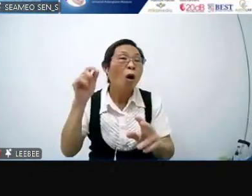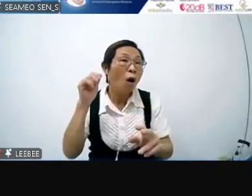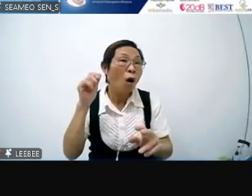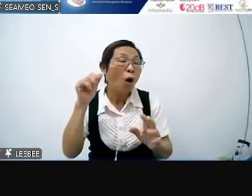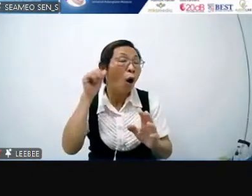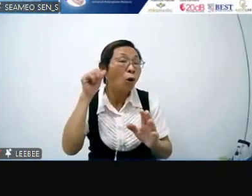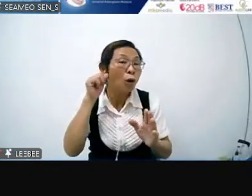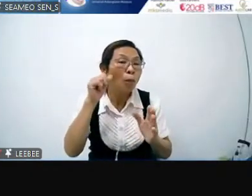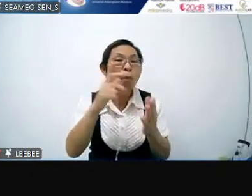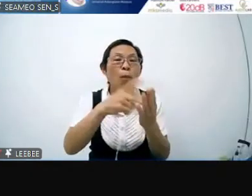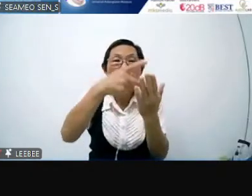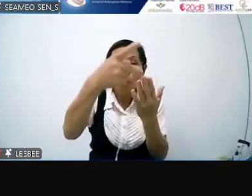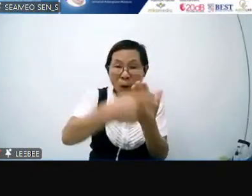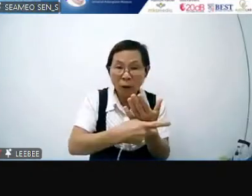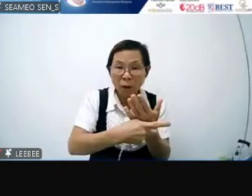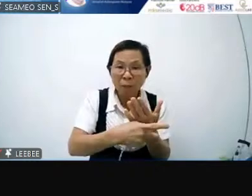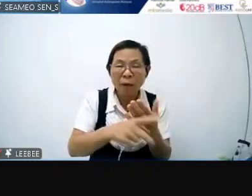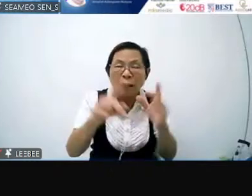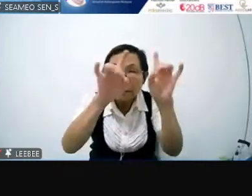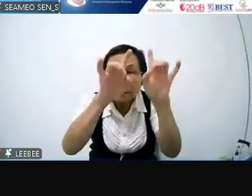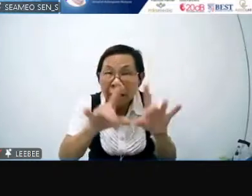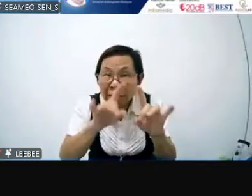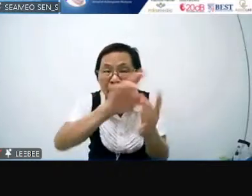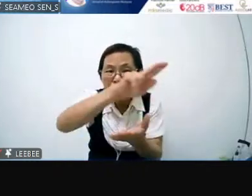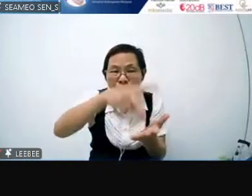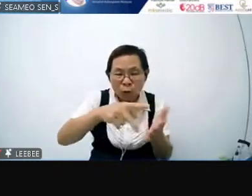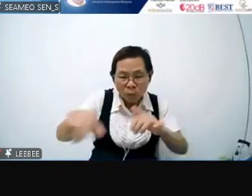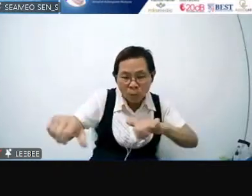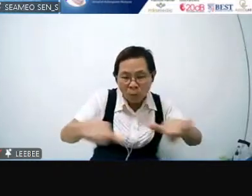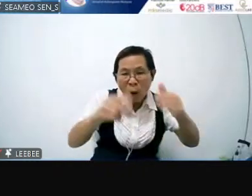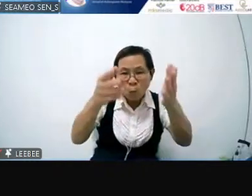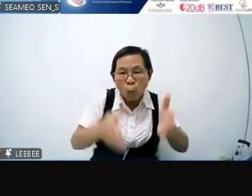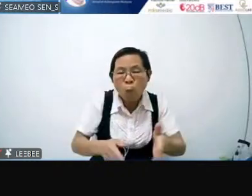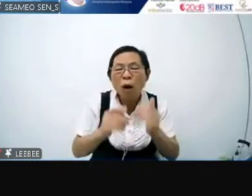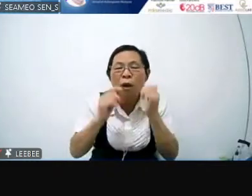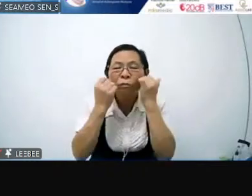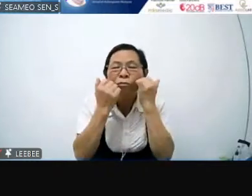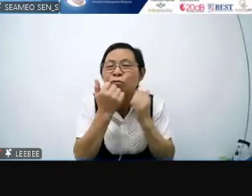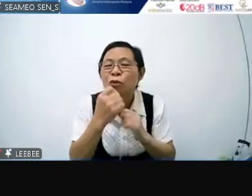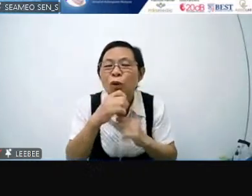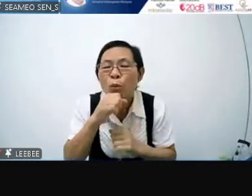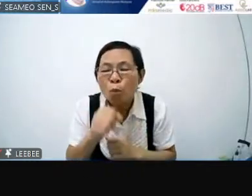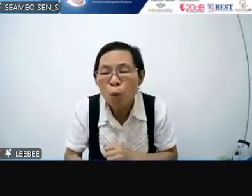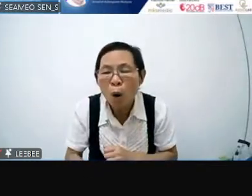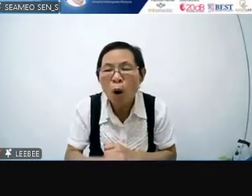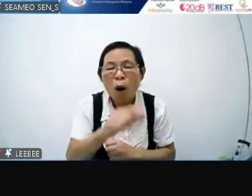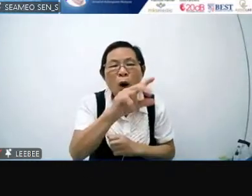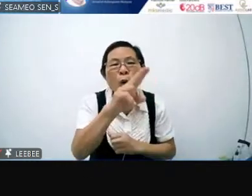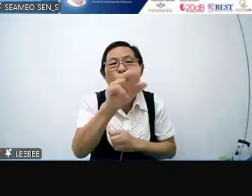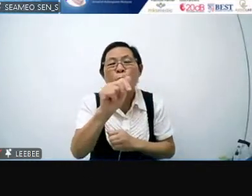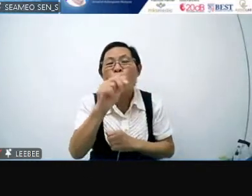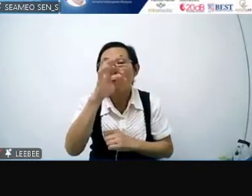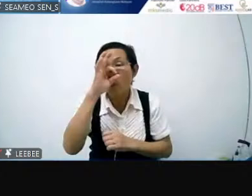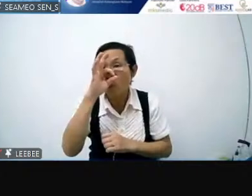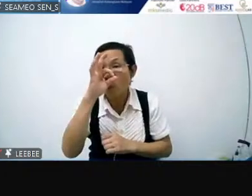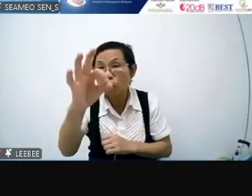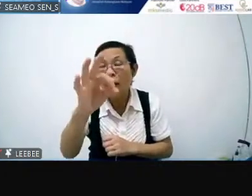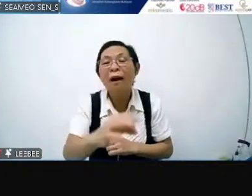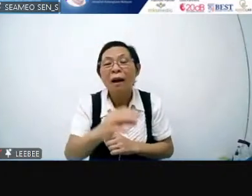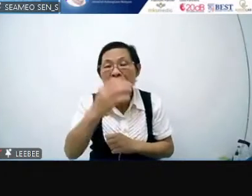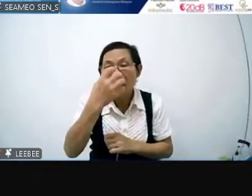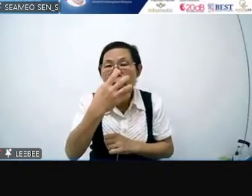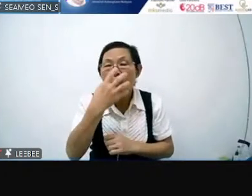hearing screening at the Pusat Aktiviti Warga Emas Gua Musang, Kelantan, Malaysia, and we found out